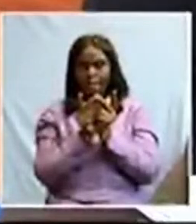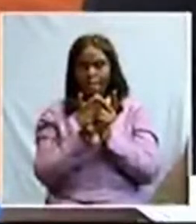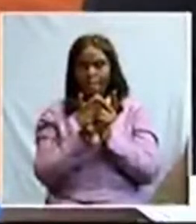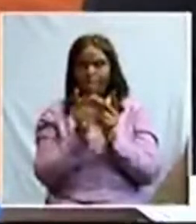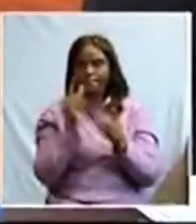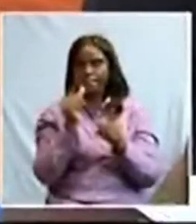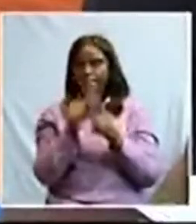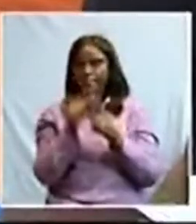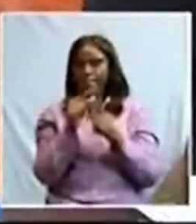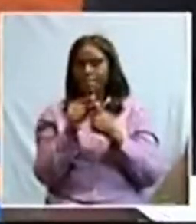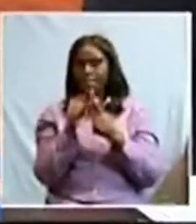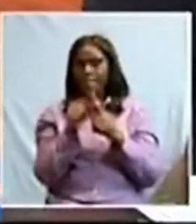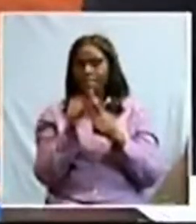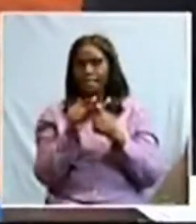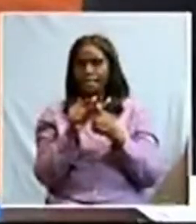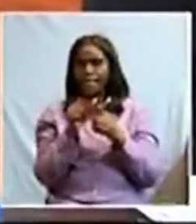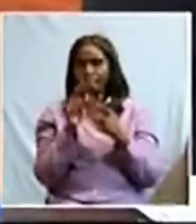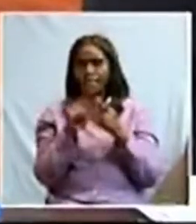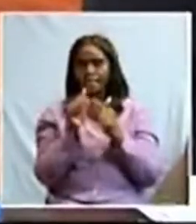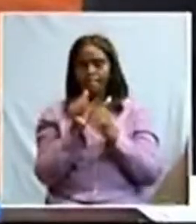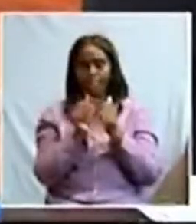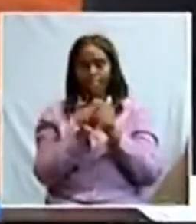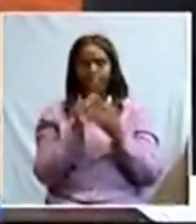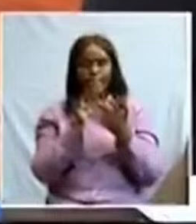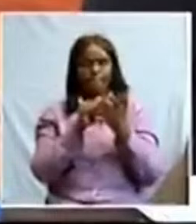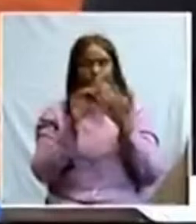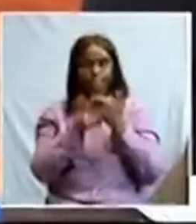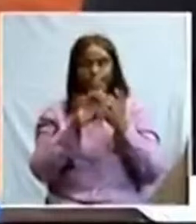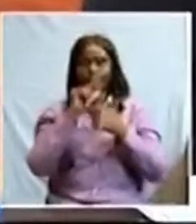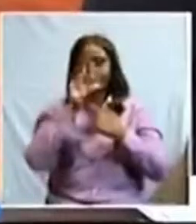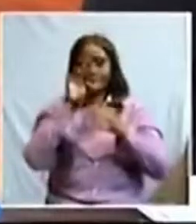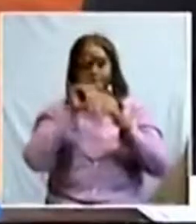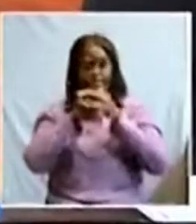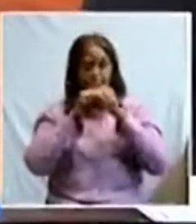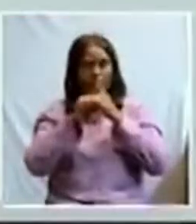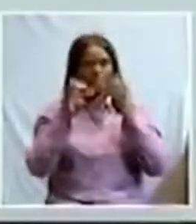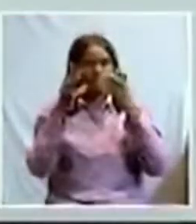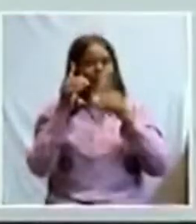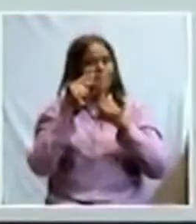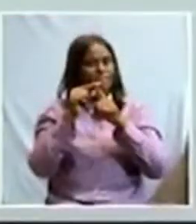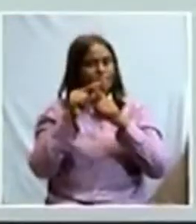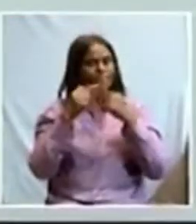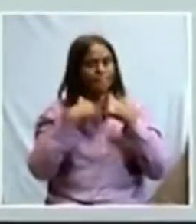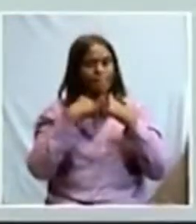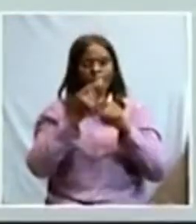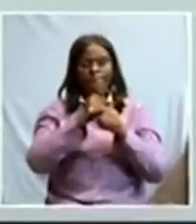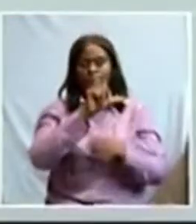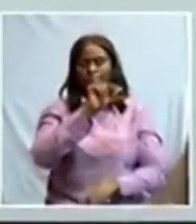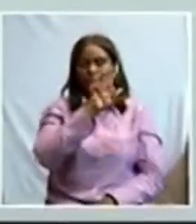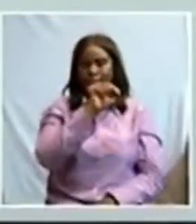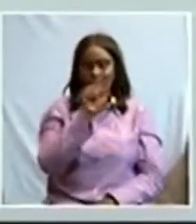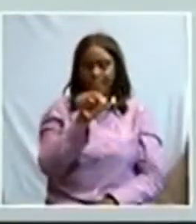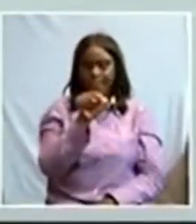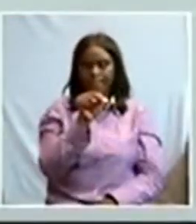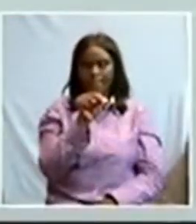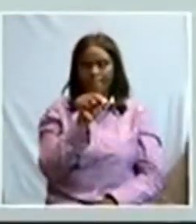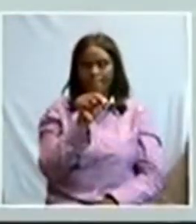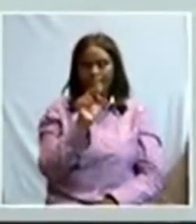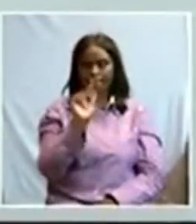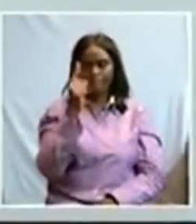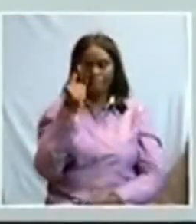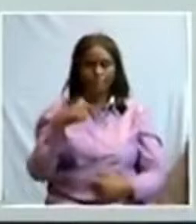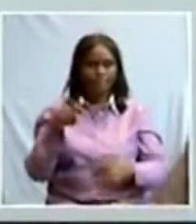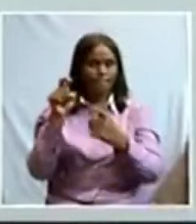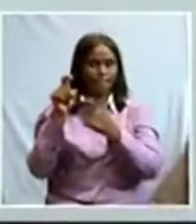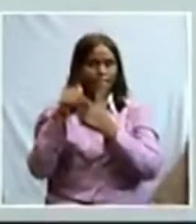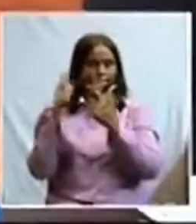December to about March is not accessible. How many So- Decembers have we had from 2022? Yes, the first challenges